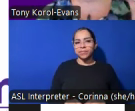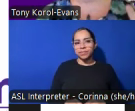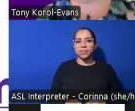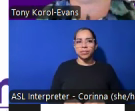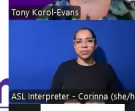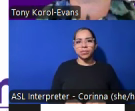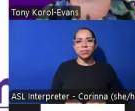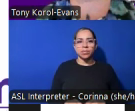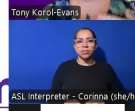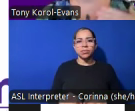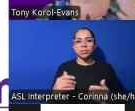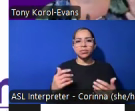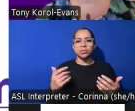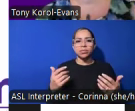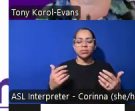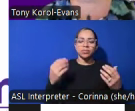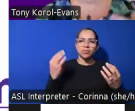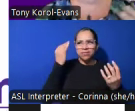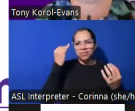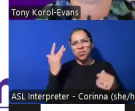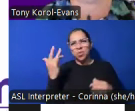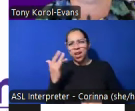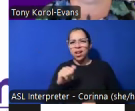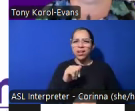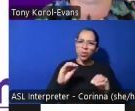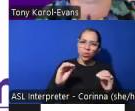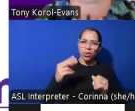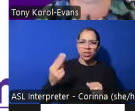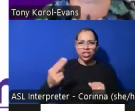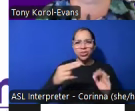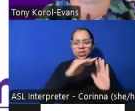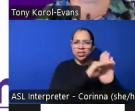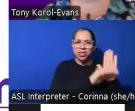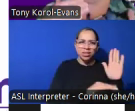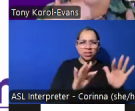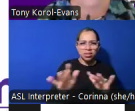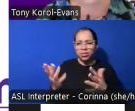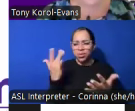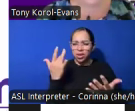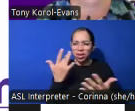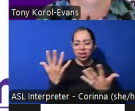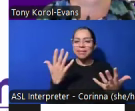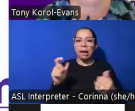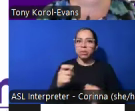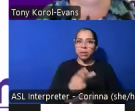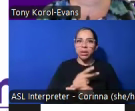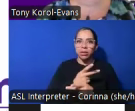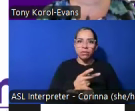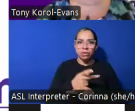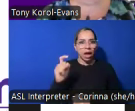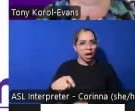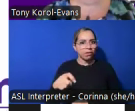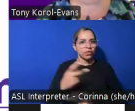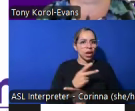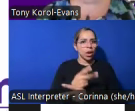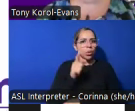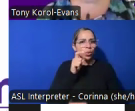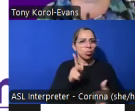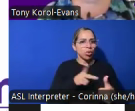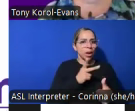paper trails and things like this, and we have to be careful about that, right? we have to determine who that primary aggressor is.